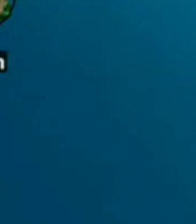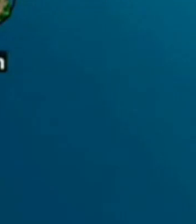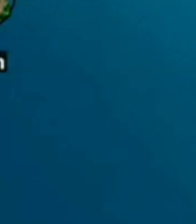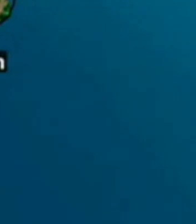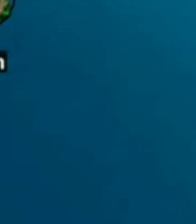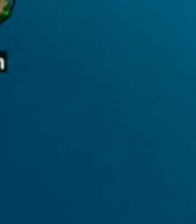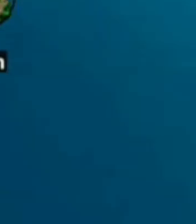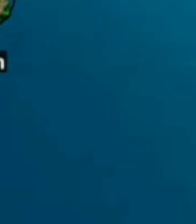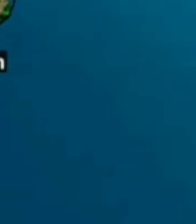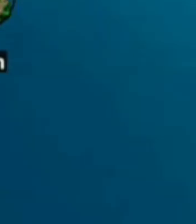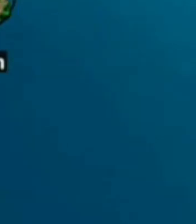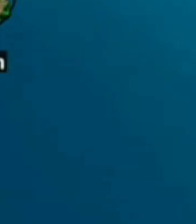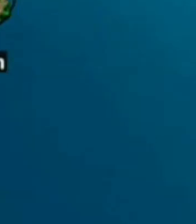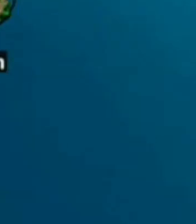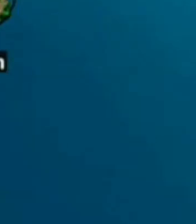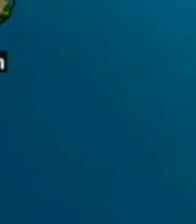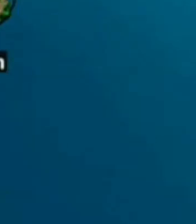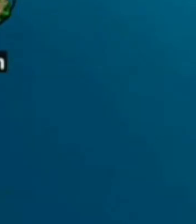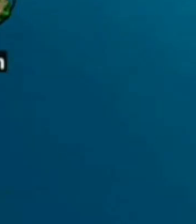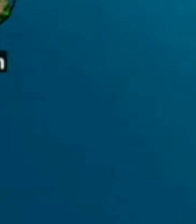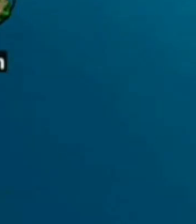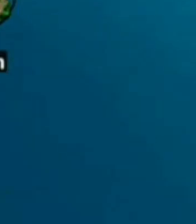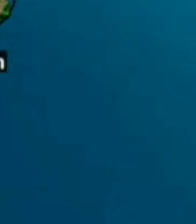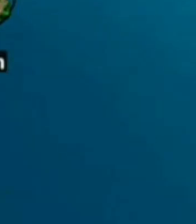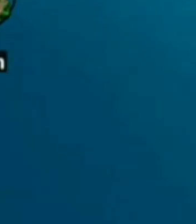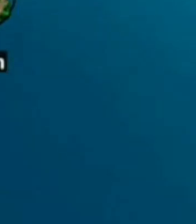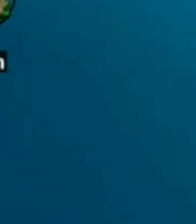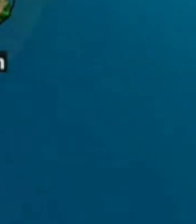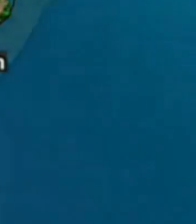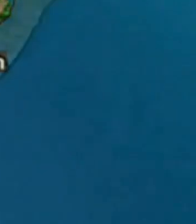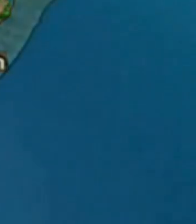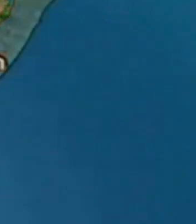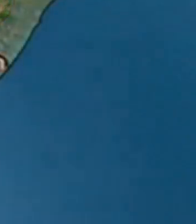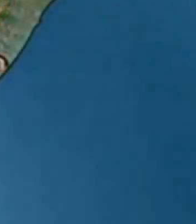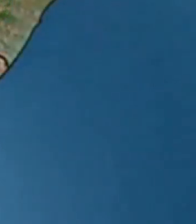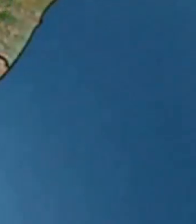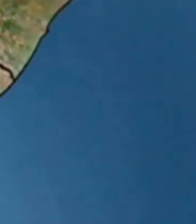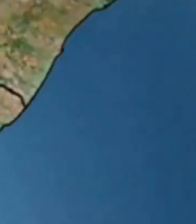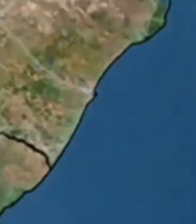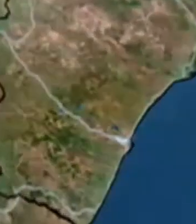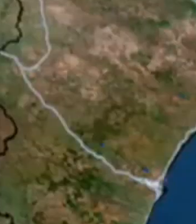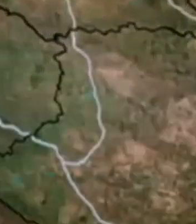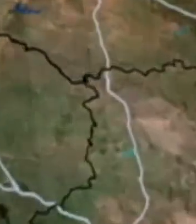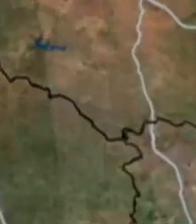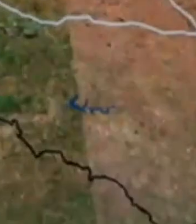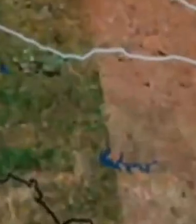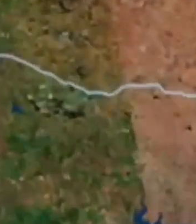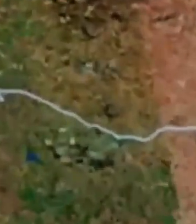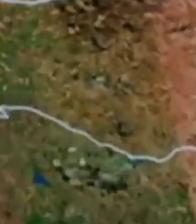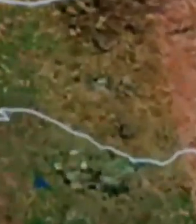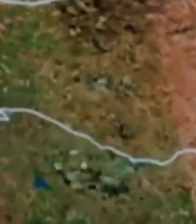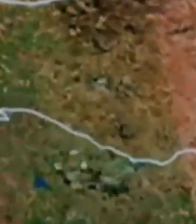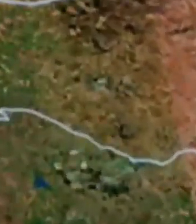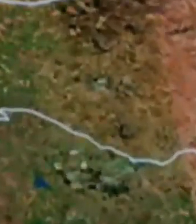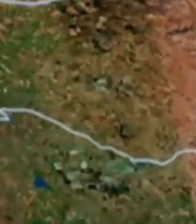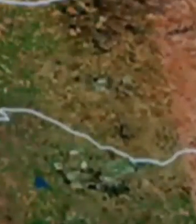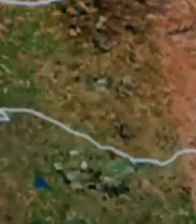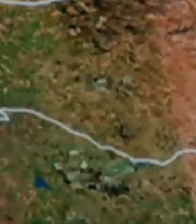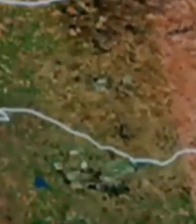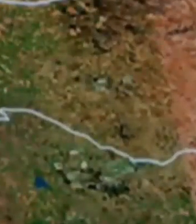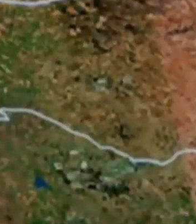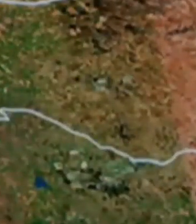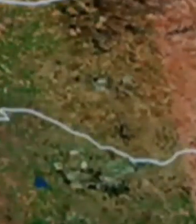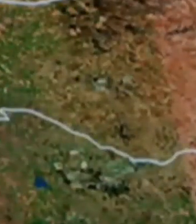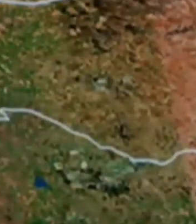kwa provinceng ya ka kwa Free State, North West le dikarolo dingwe tsa Free State. Mme re tswela pele re lebelele dikgata tsa rona tsa di-temperature tsa